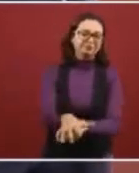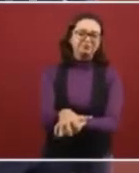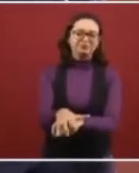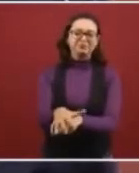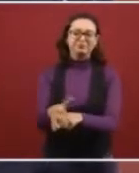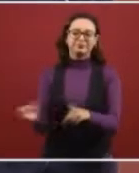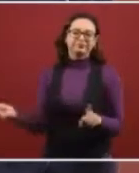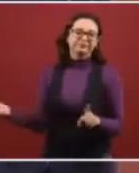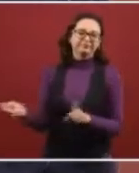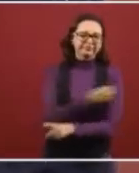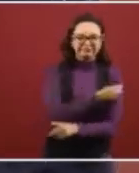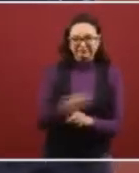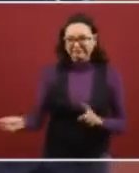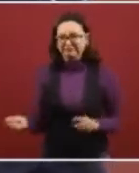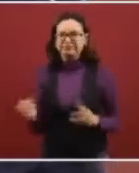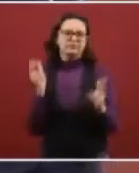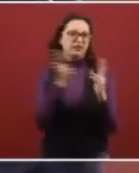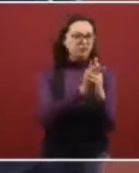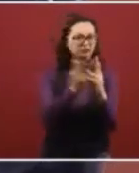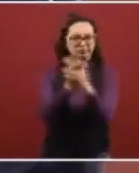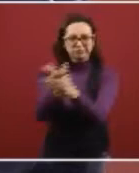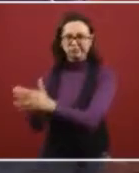repress them massacre them.